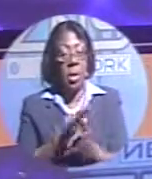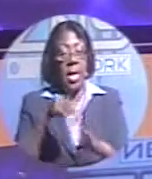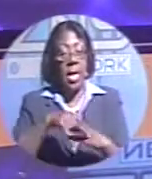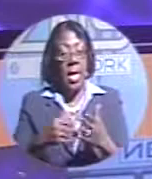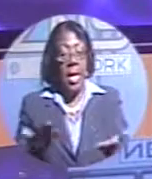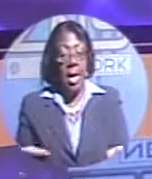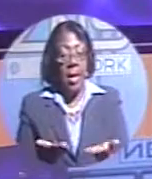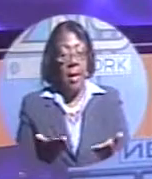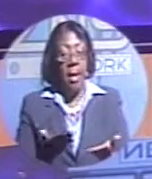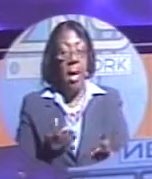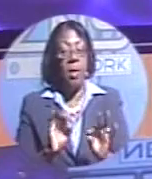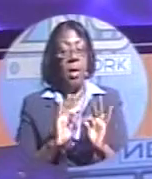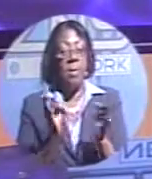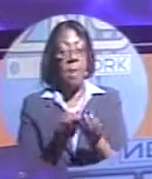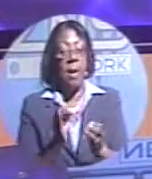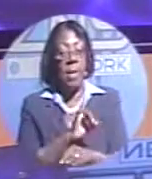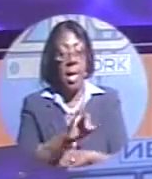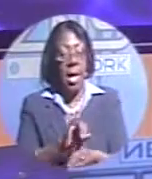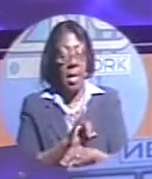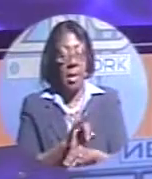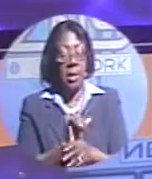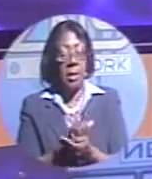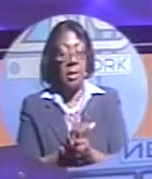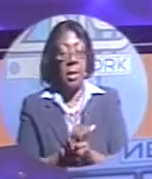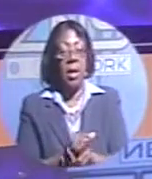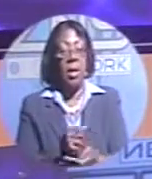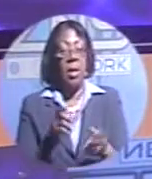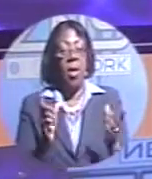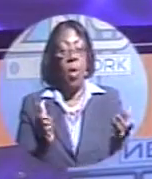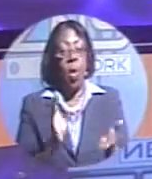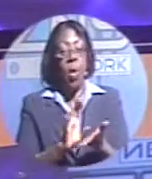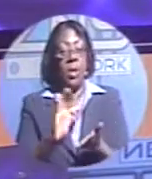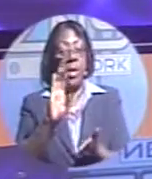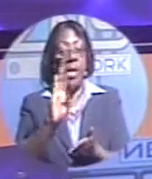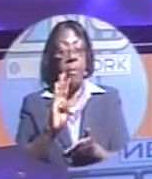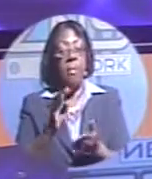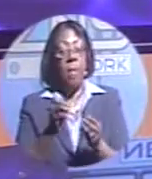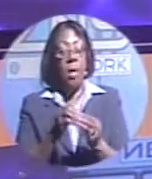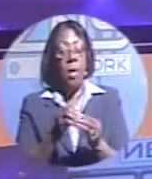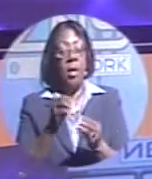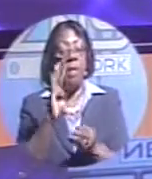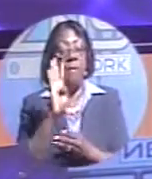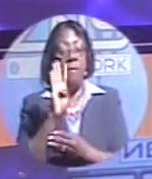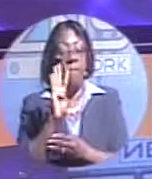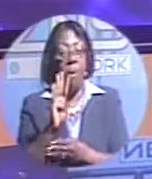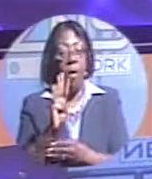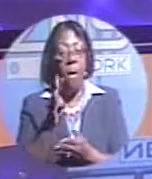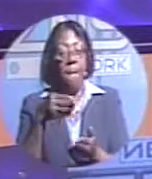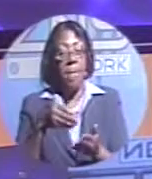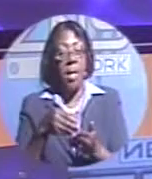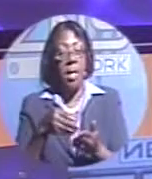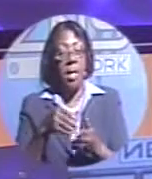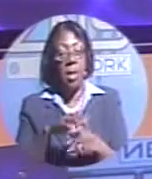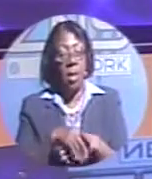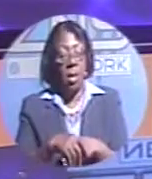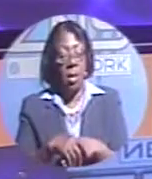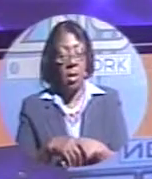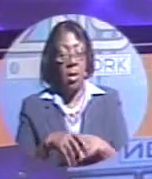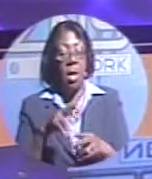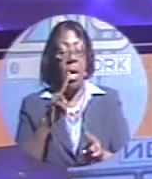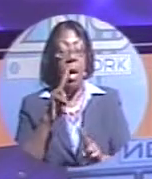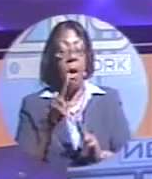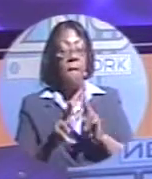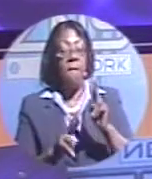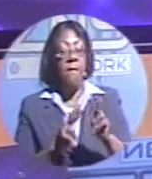Islands began during the summer break at a cost of $4 million. A visitor to the Bahamas has apparently drowned in